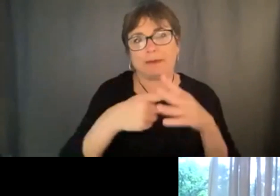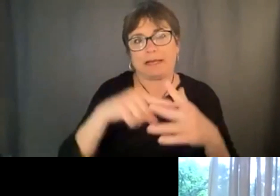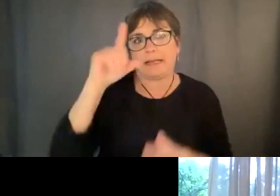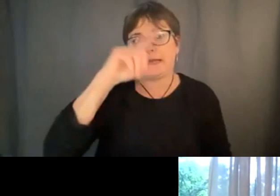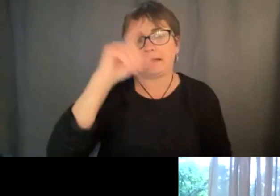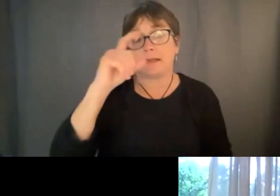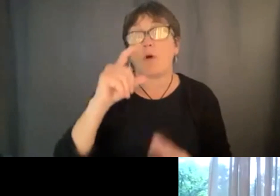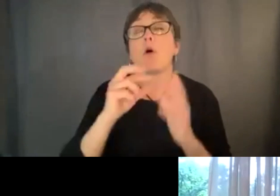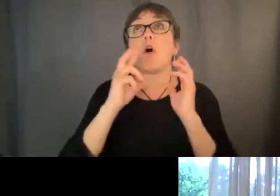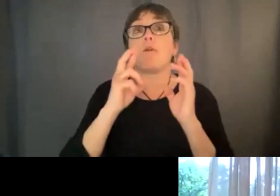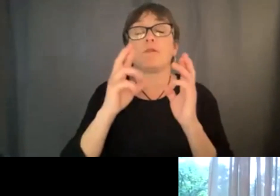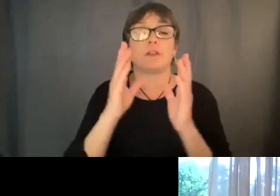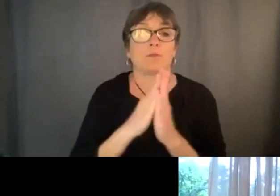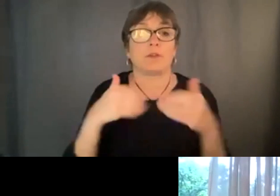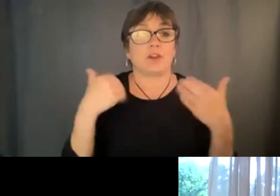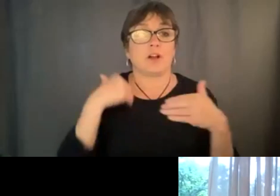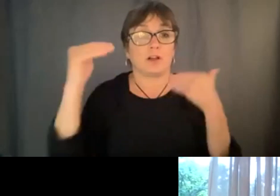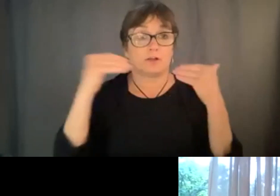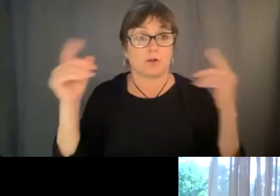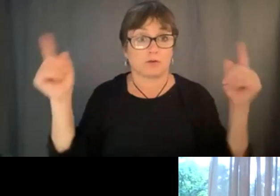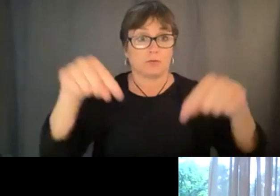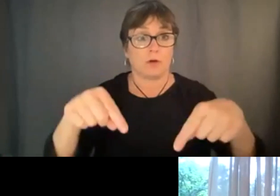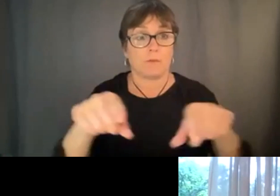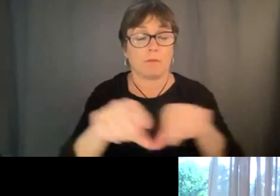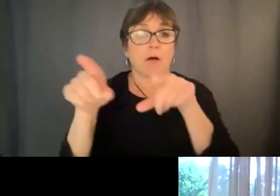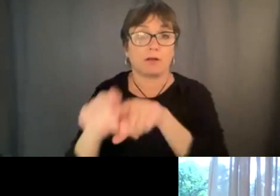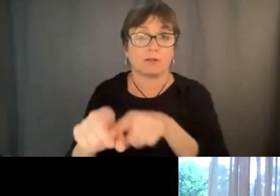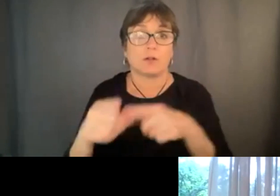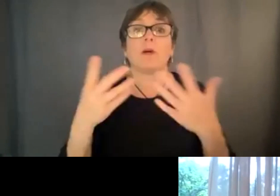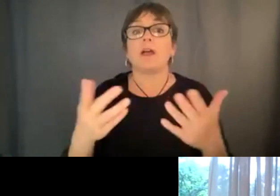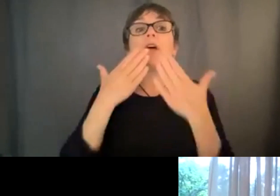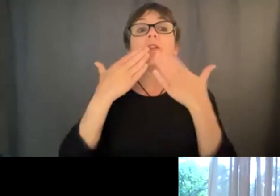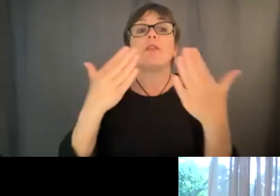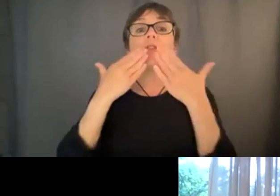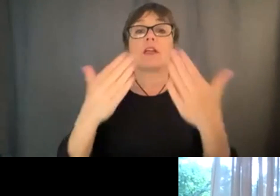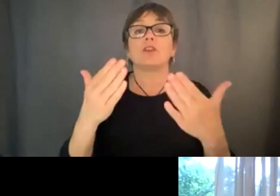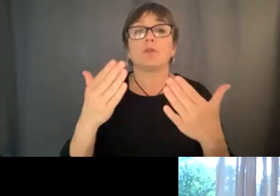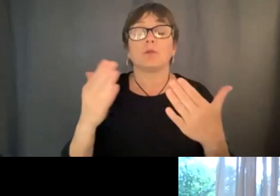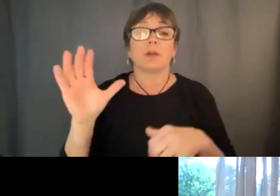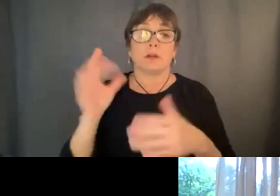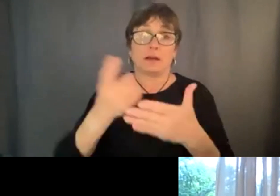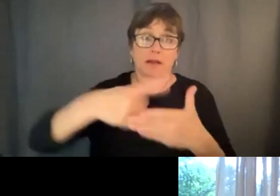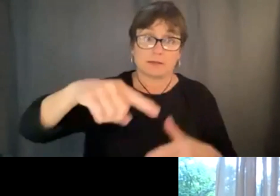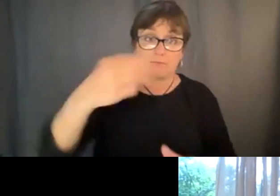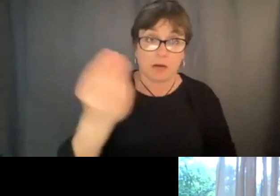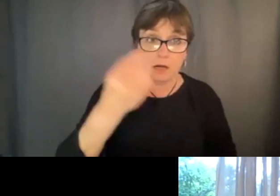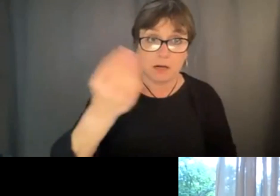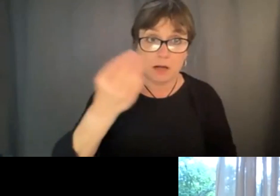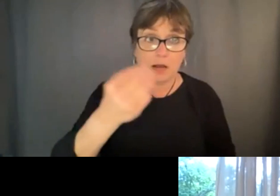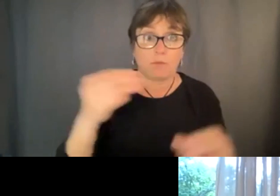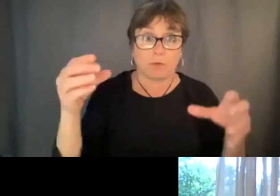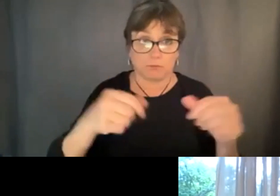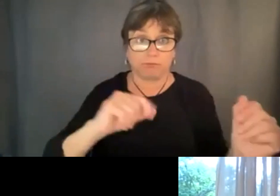amazing. But thank you guys. Next week, same time, same place, we will be talking about